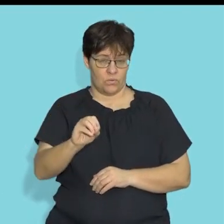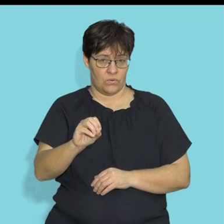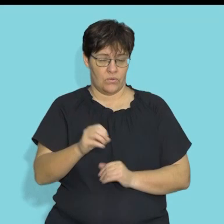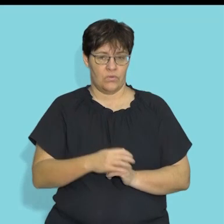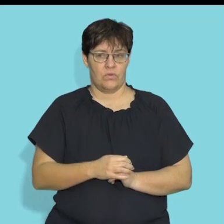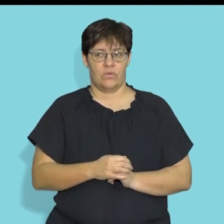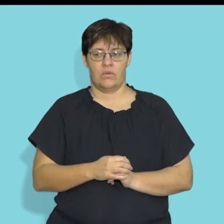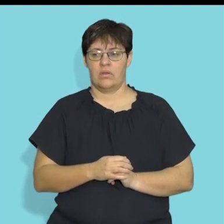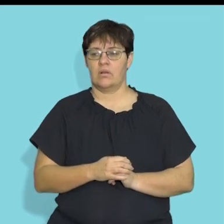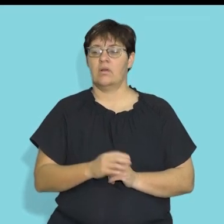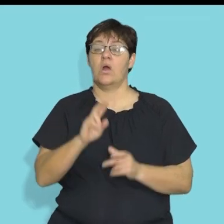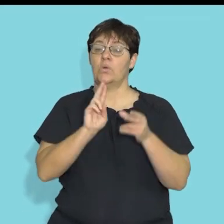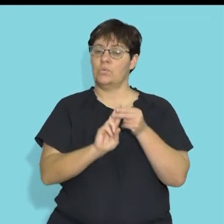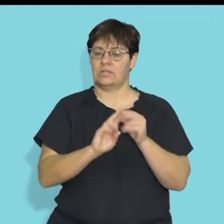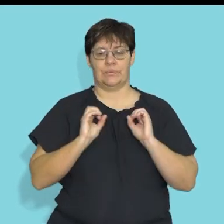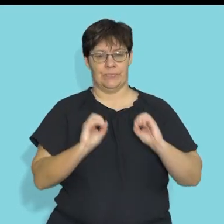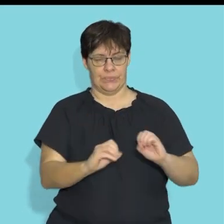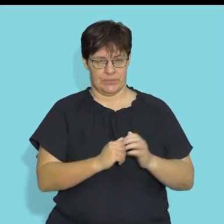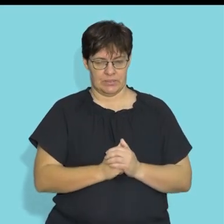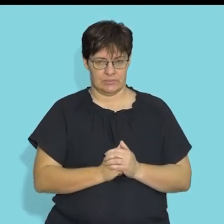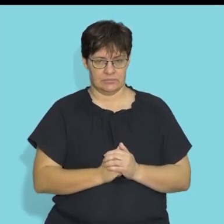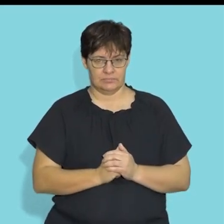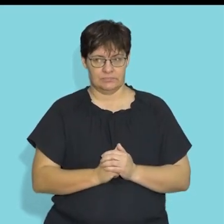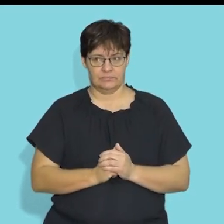have any units.